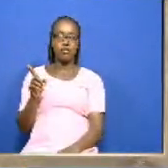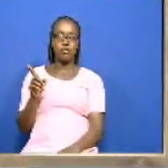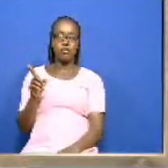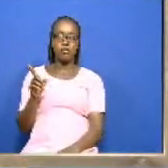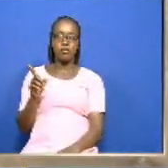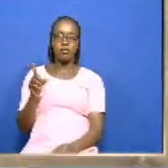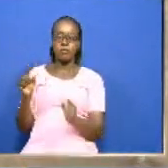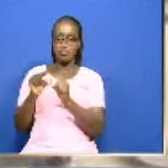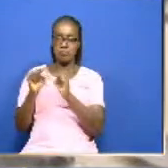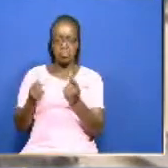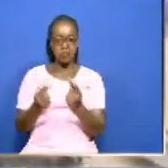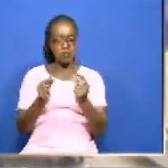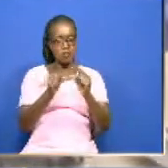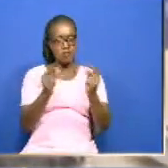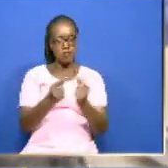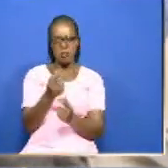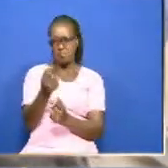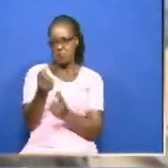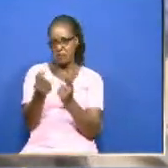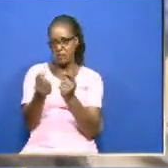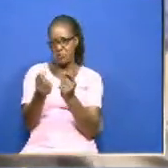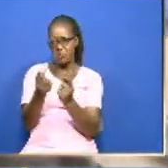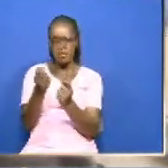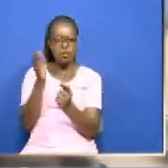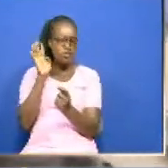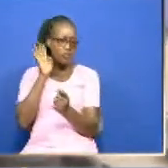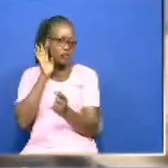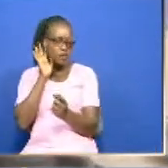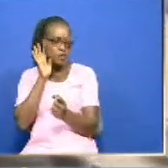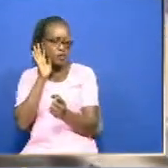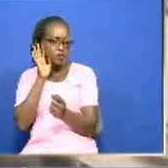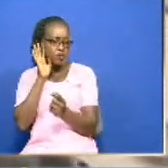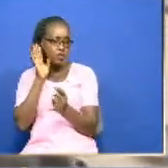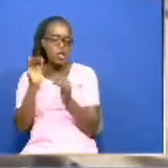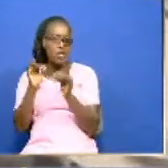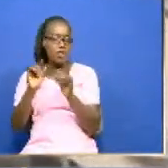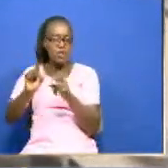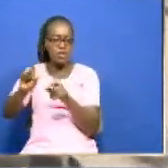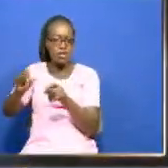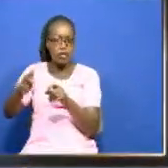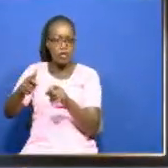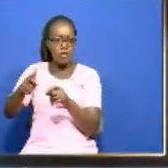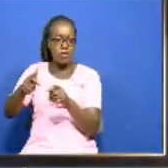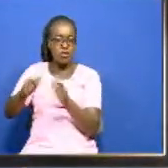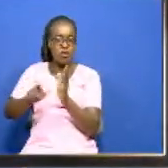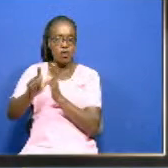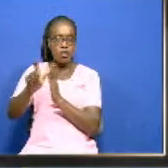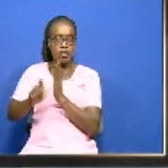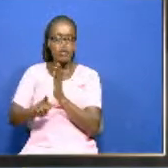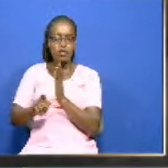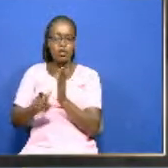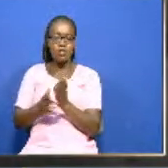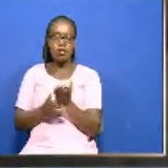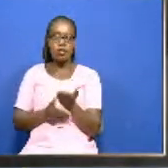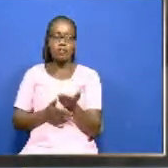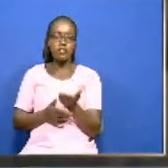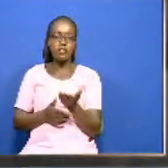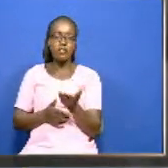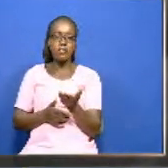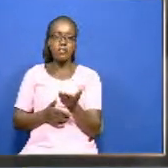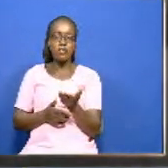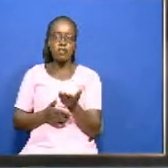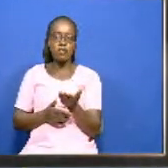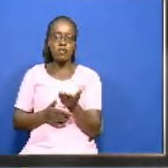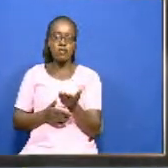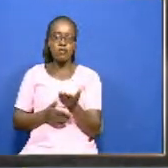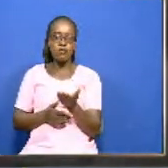Small groups of learners congregate to listen to radio lessons being broadcast on a solar-powered radio. Baada hapo itakuwa tunazidi